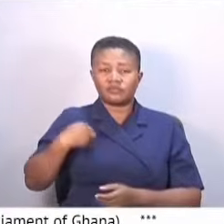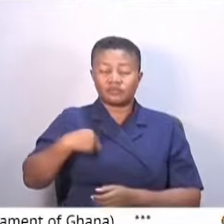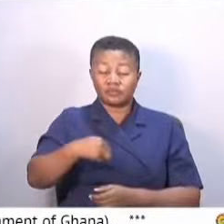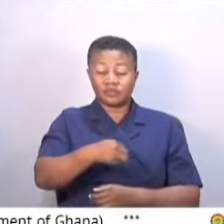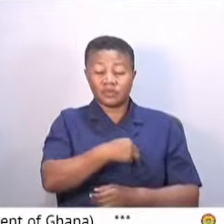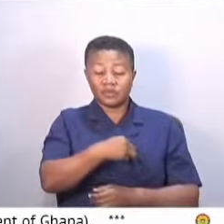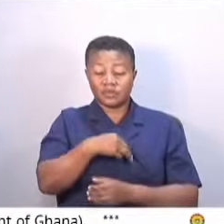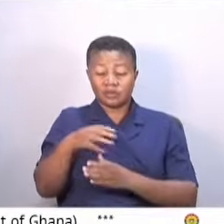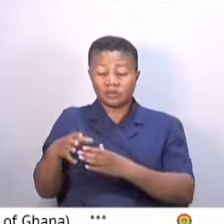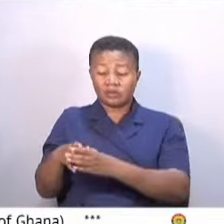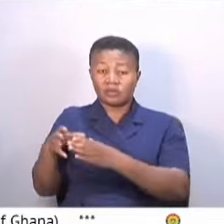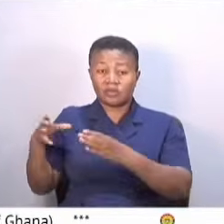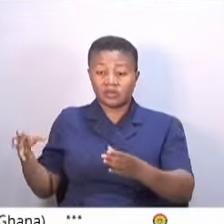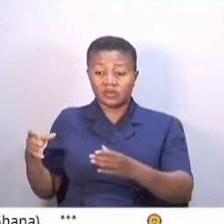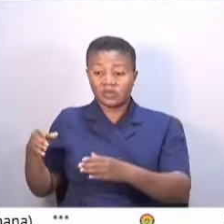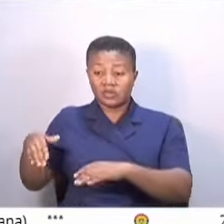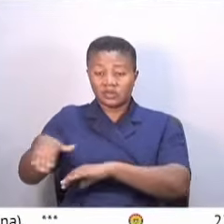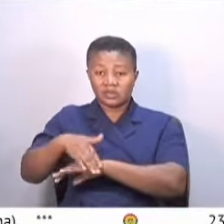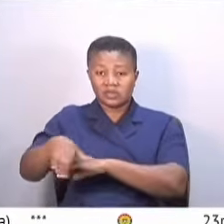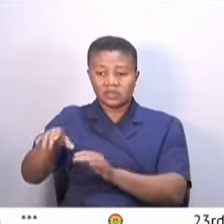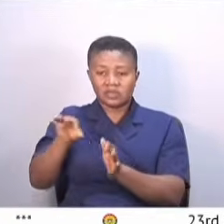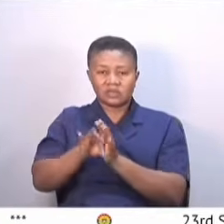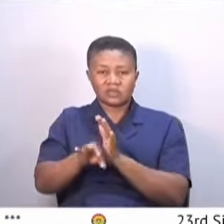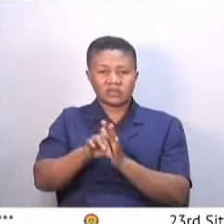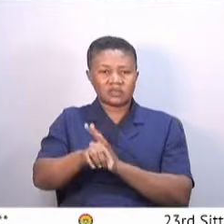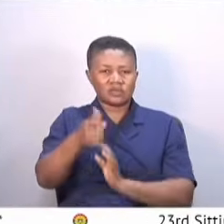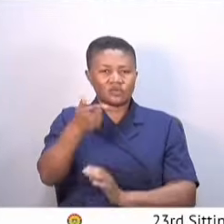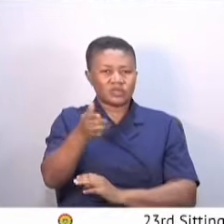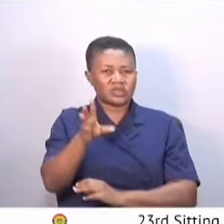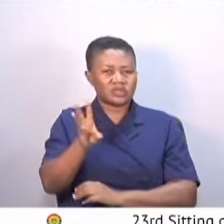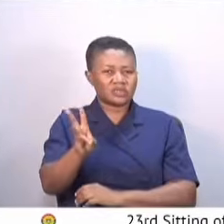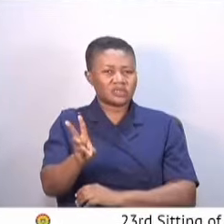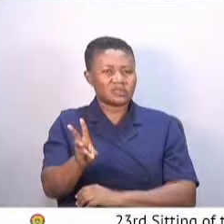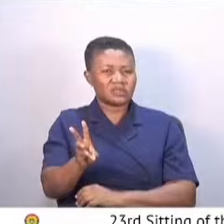side are 26.